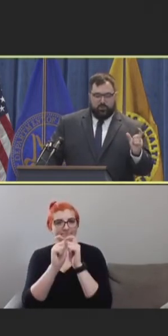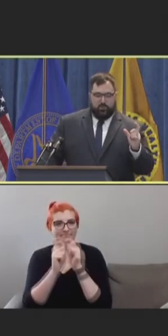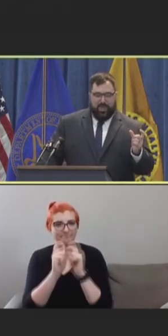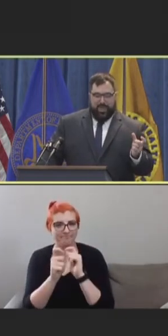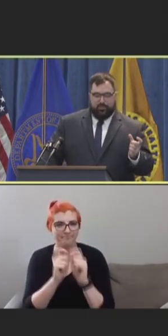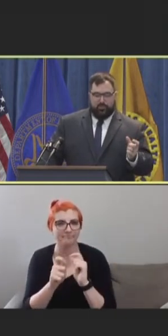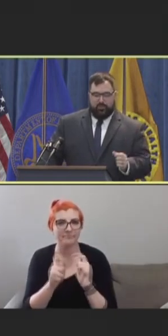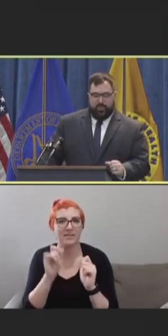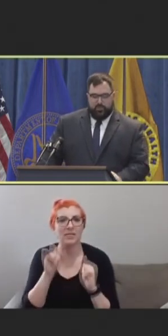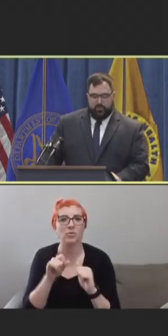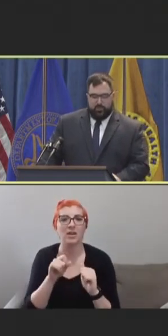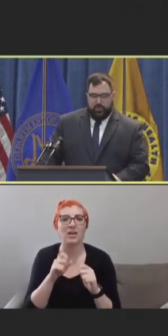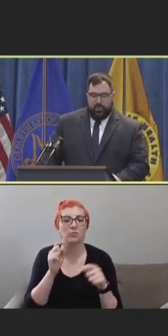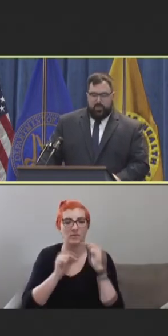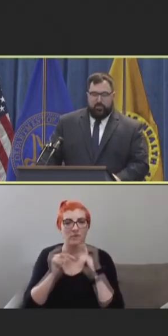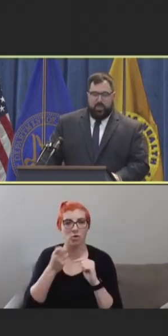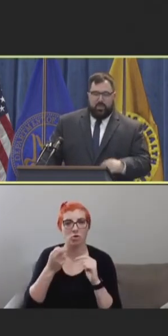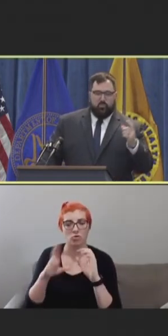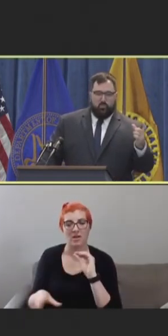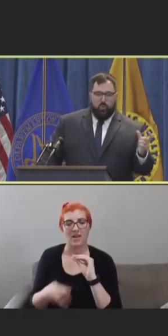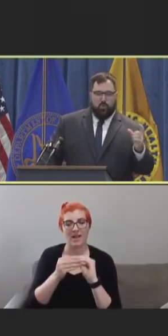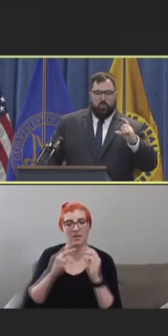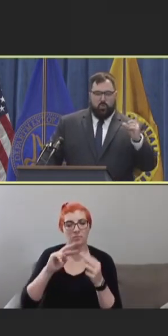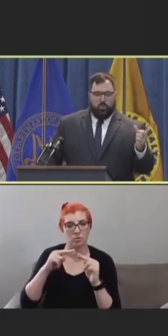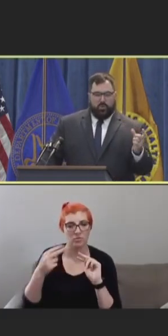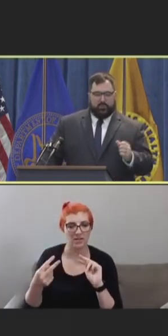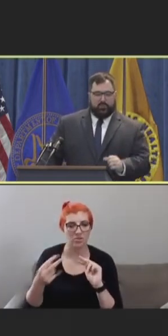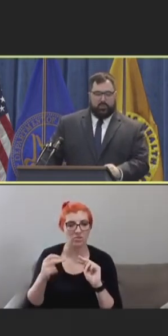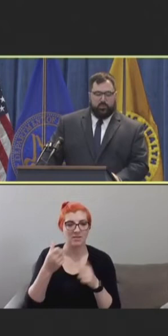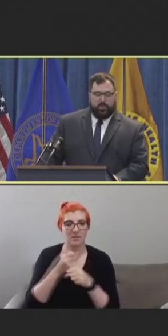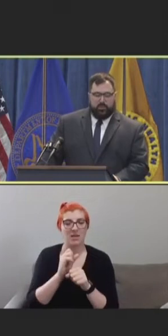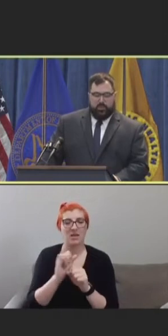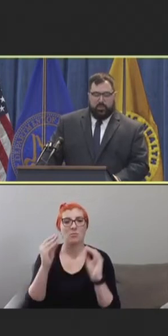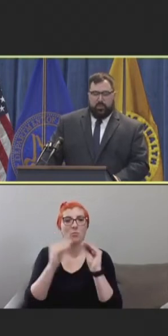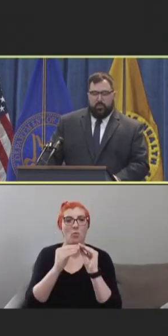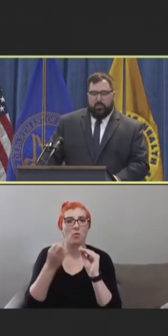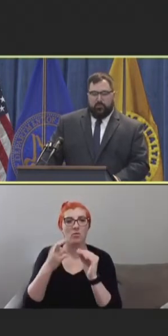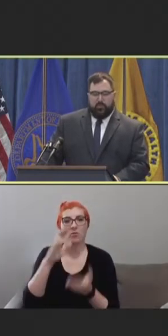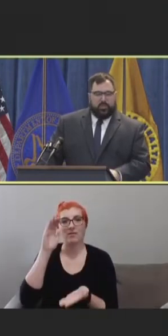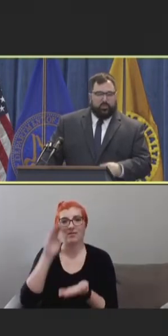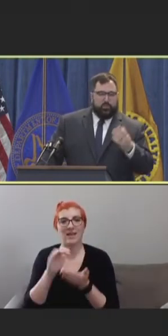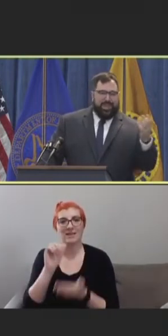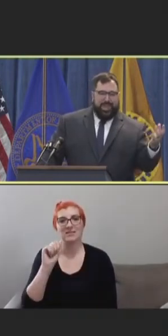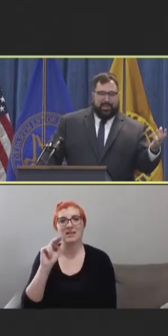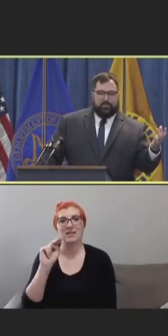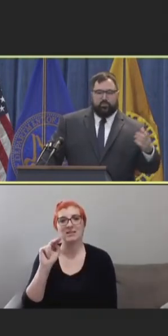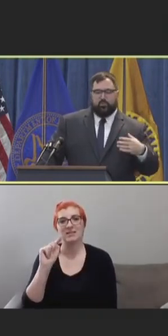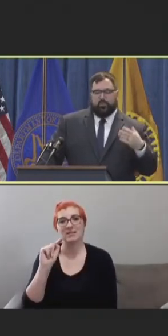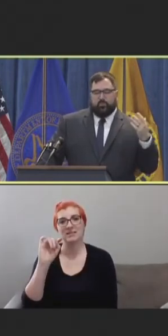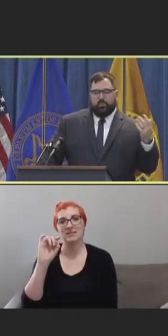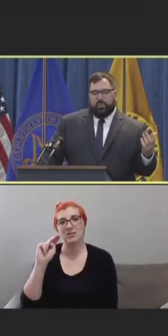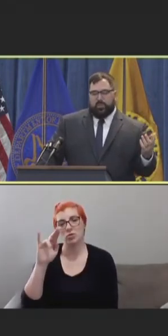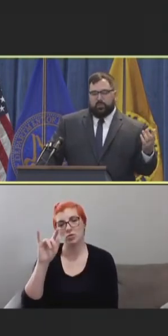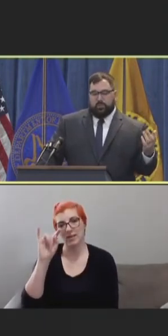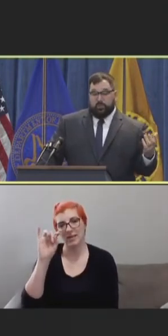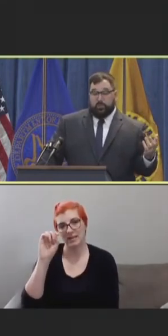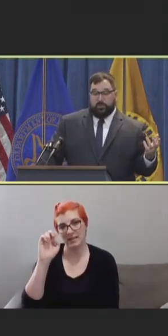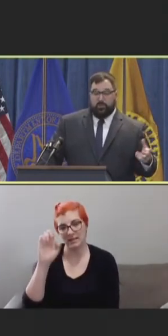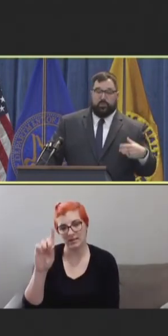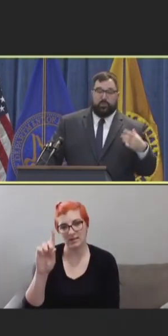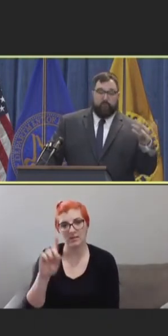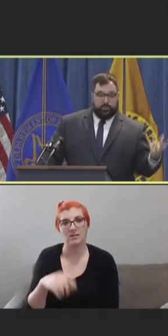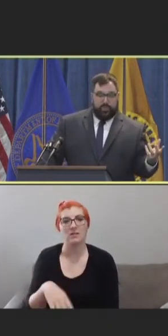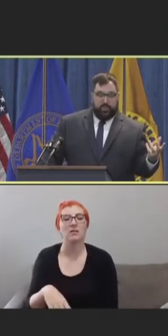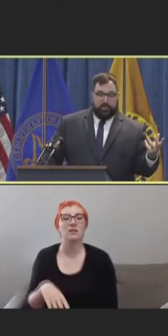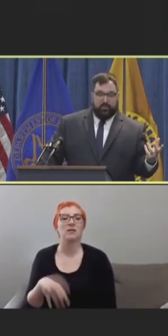can reverse or add mutations that make it more or less attenuated. For example, you could add some of the mutations associated